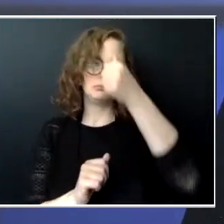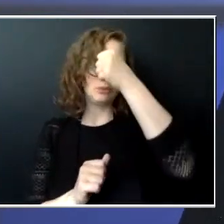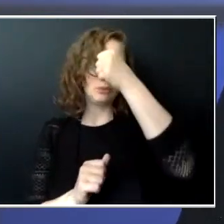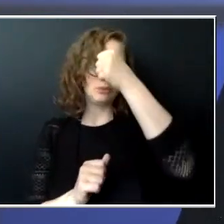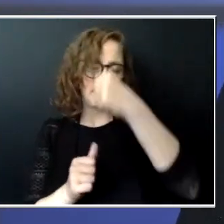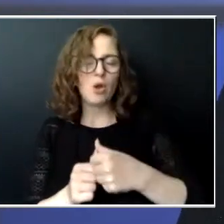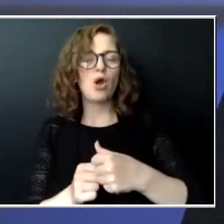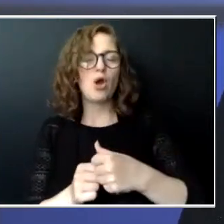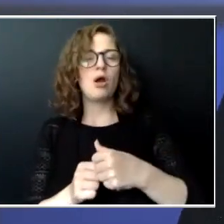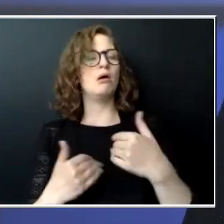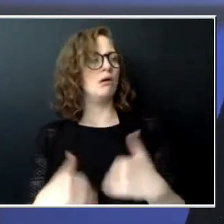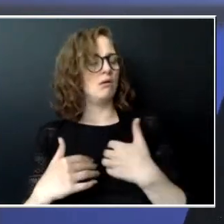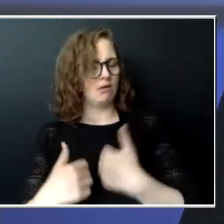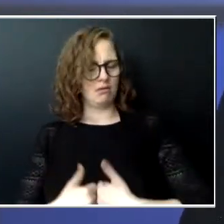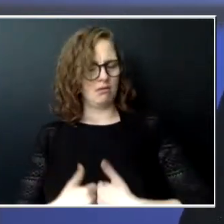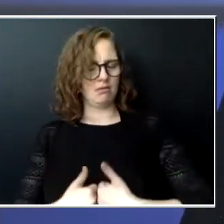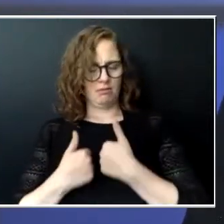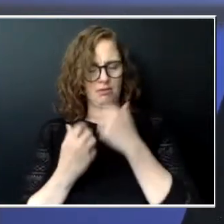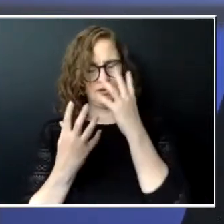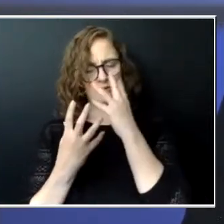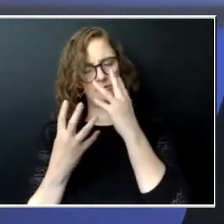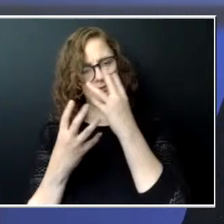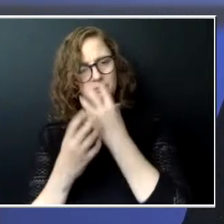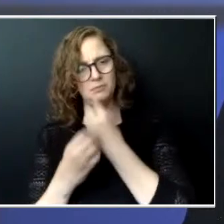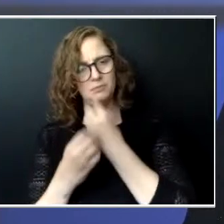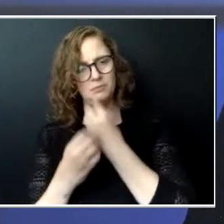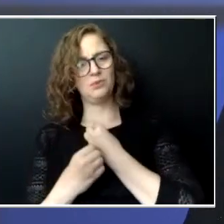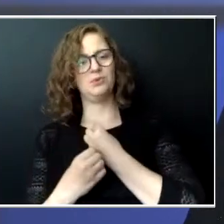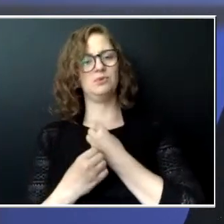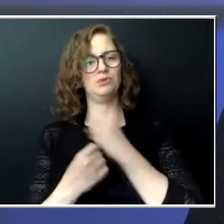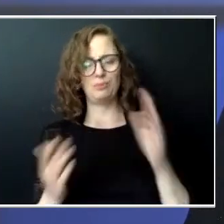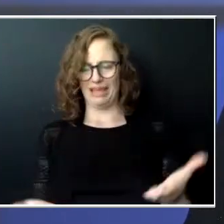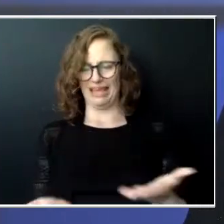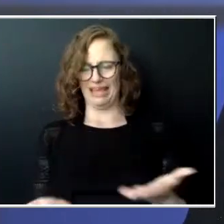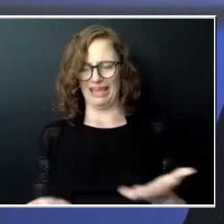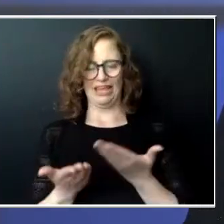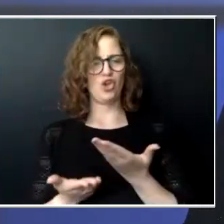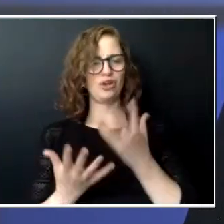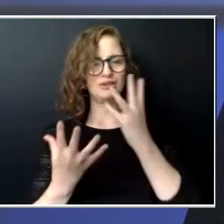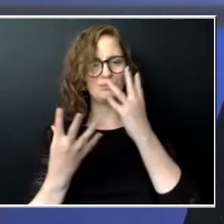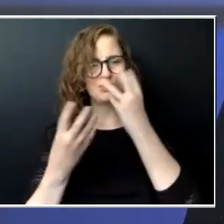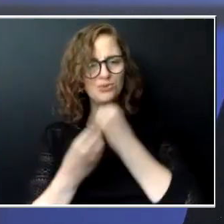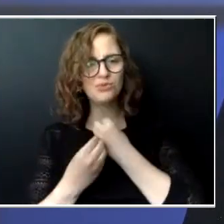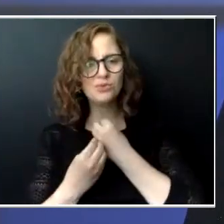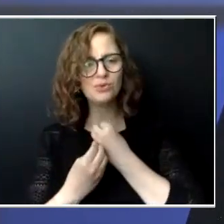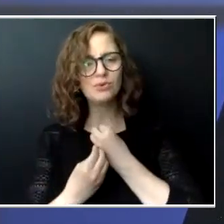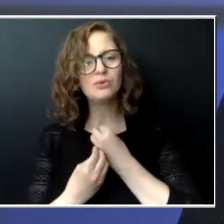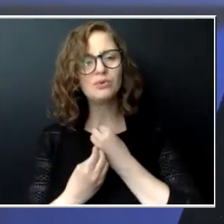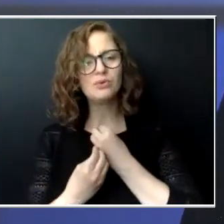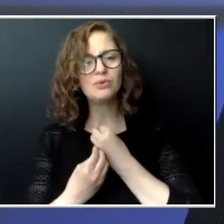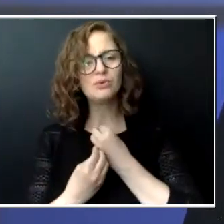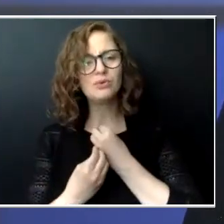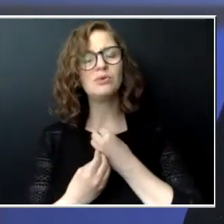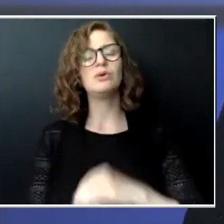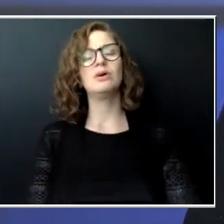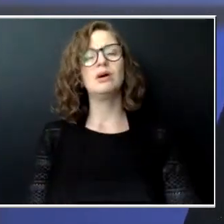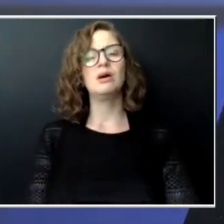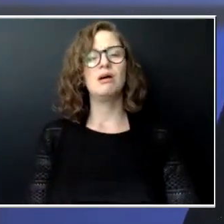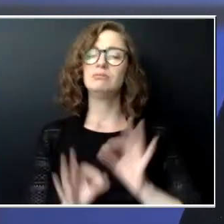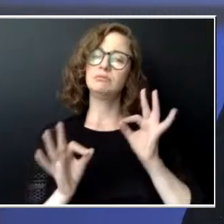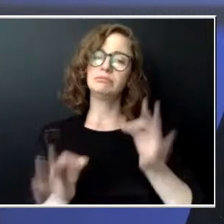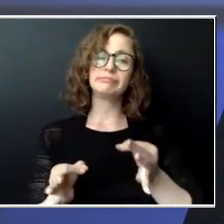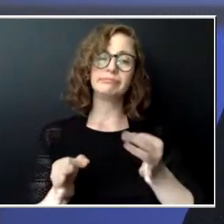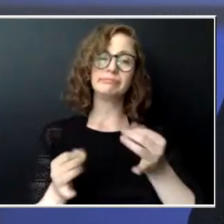life and being here. And I definitely now